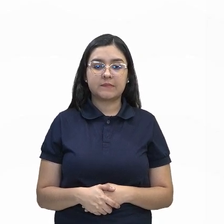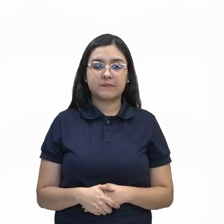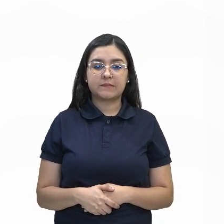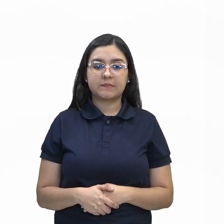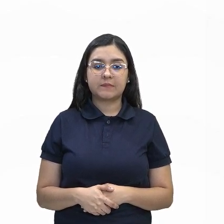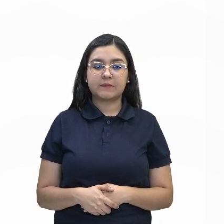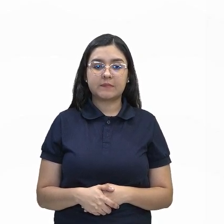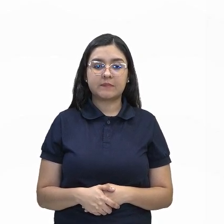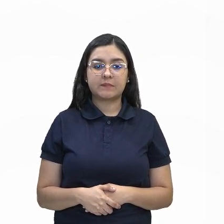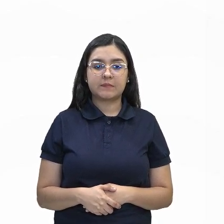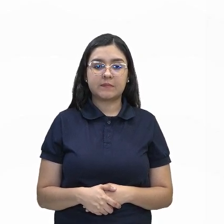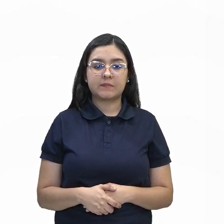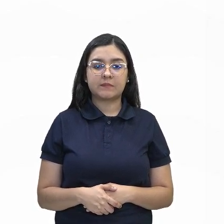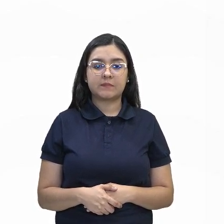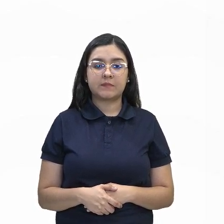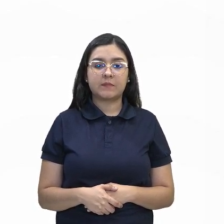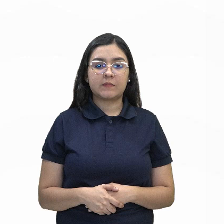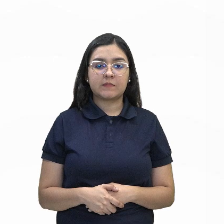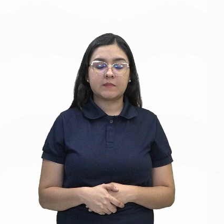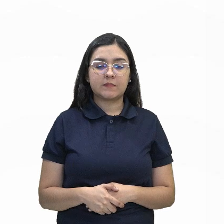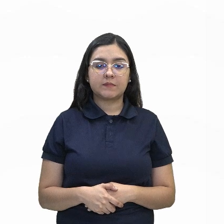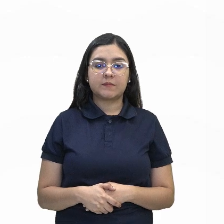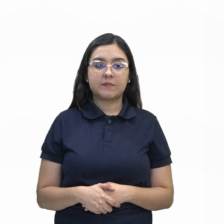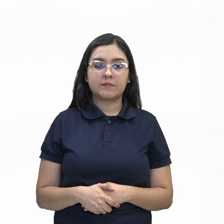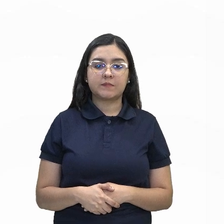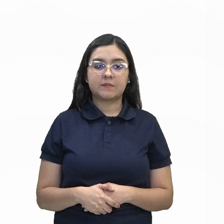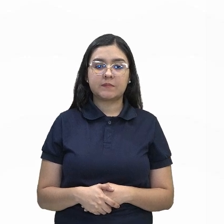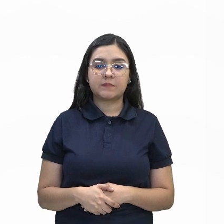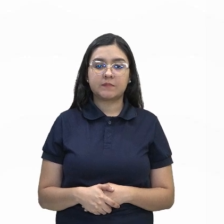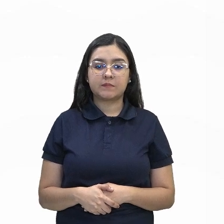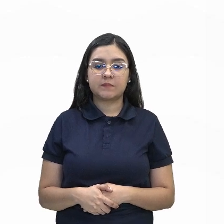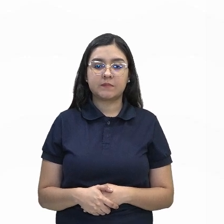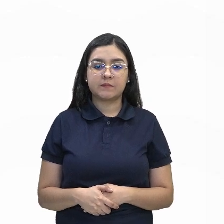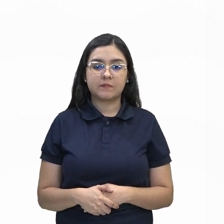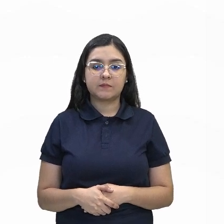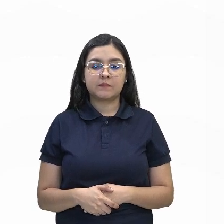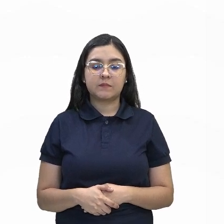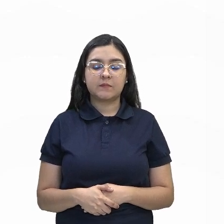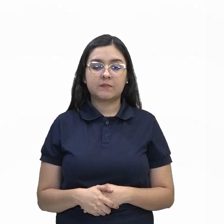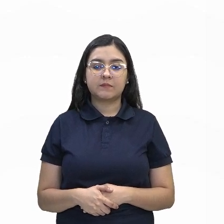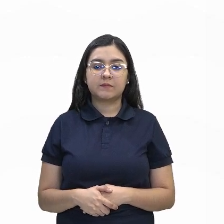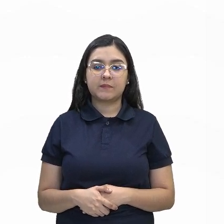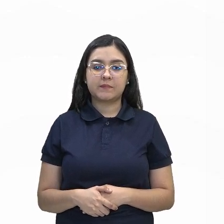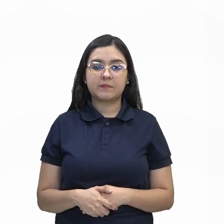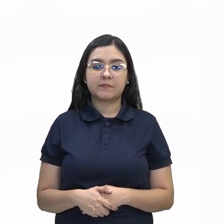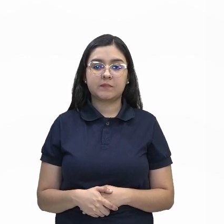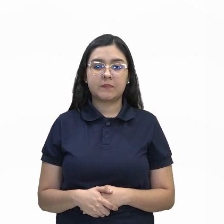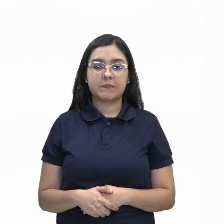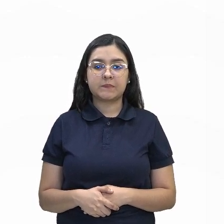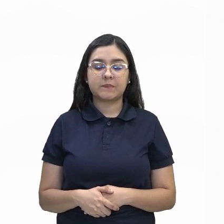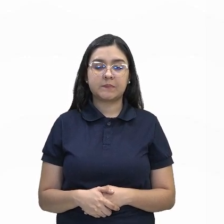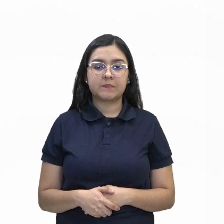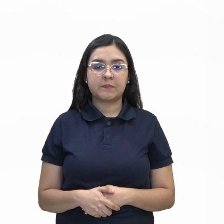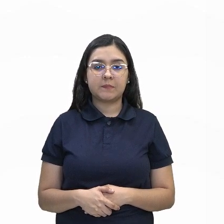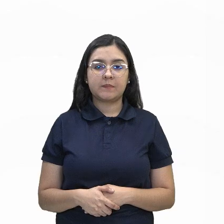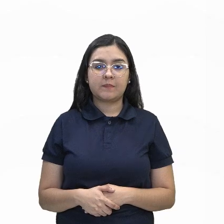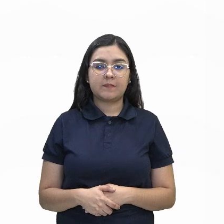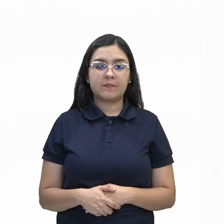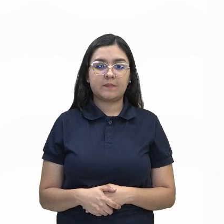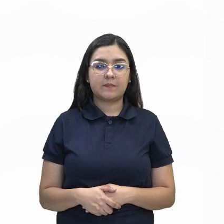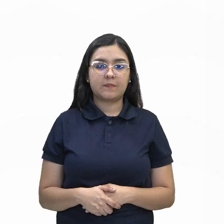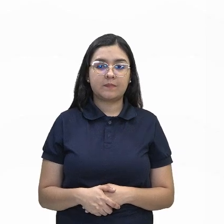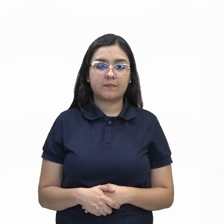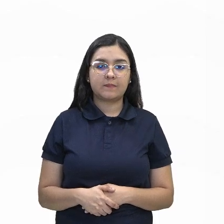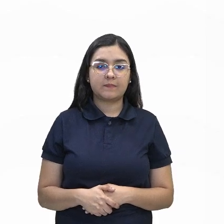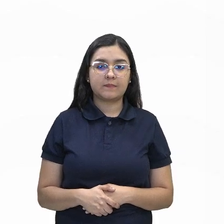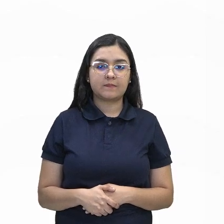novels, short stories, essays, and articles. Prose is characterized by complete sentences and paragraphs,